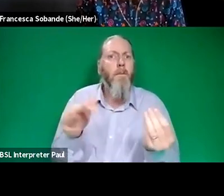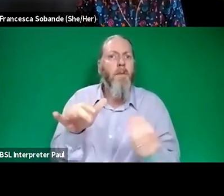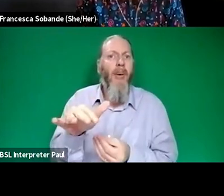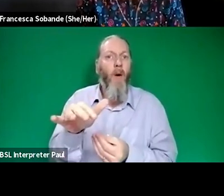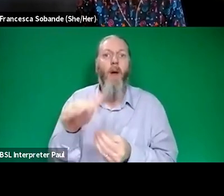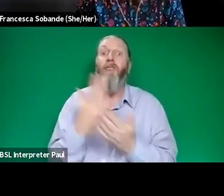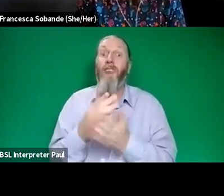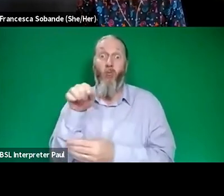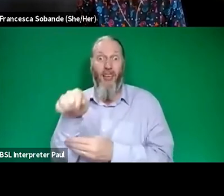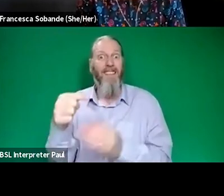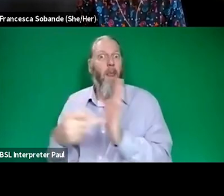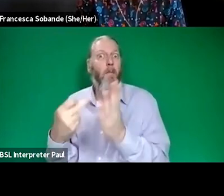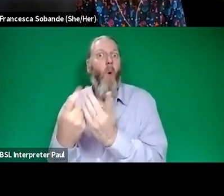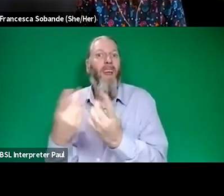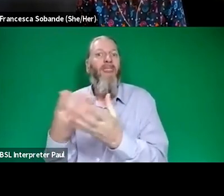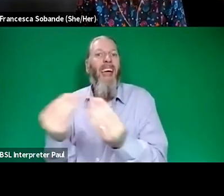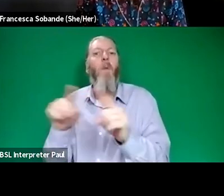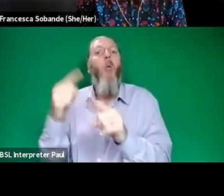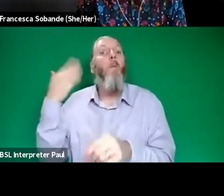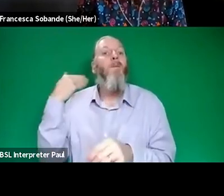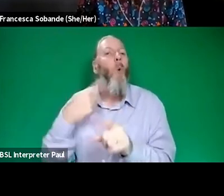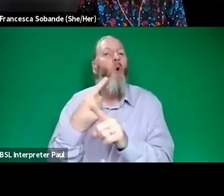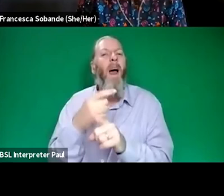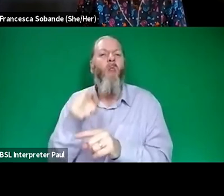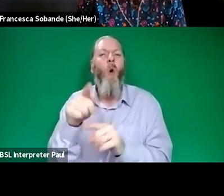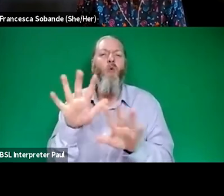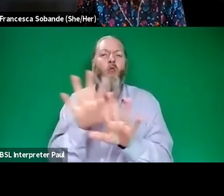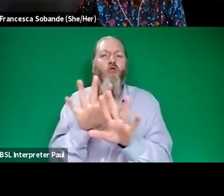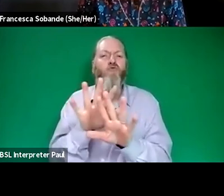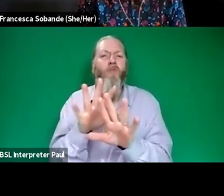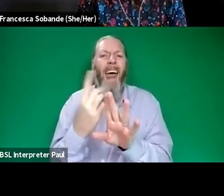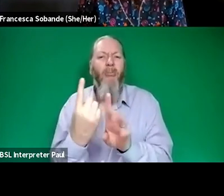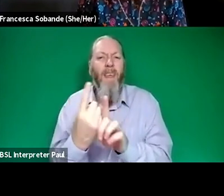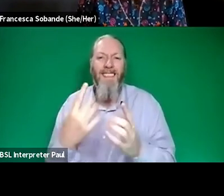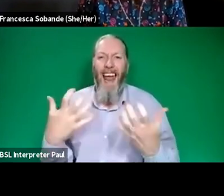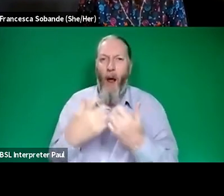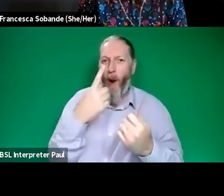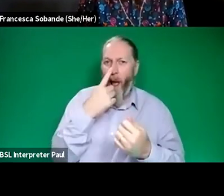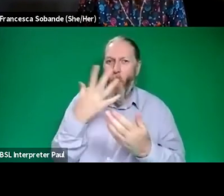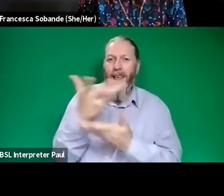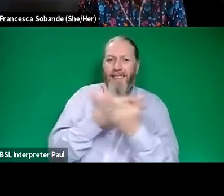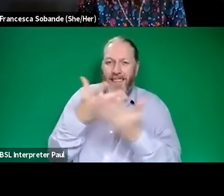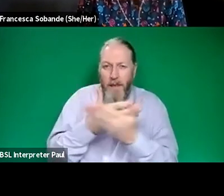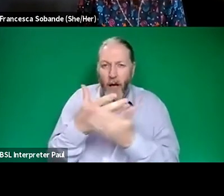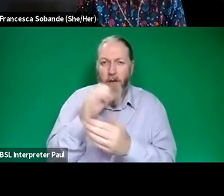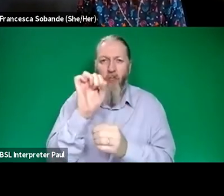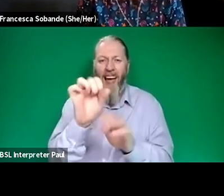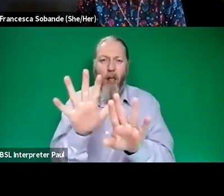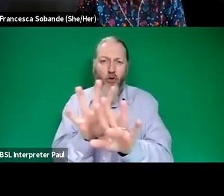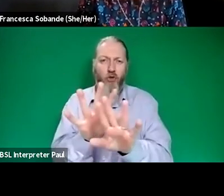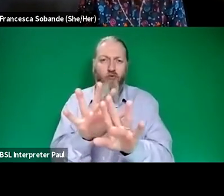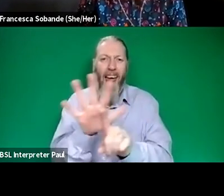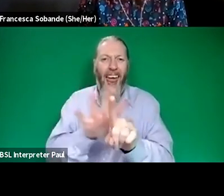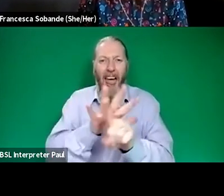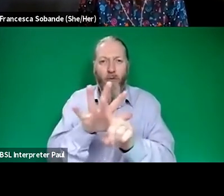I talked about, if there's a gray area, how do you make sure that you've talked it to death, and that you've kind of understood it from every possible angle, and that you really understand why it's gray and